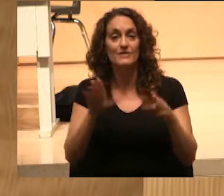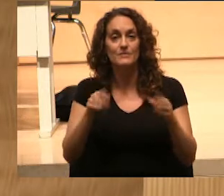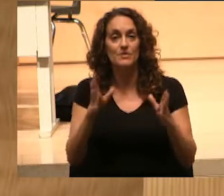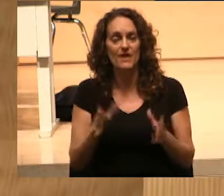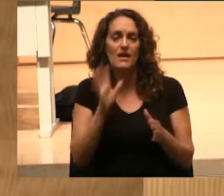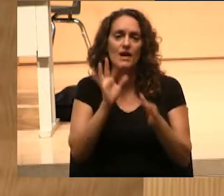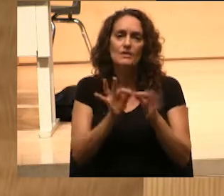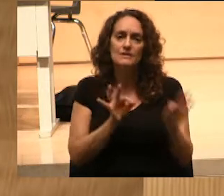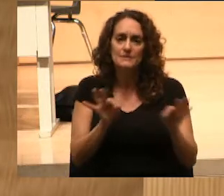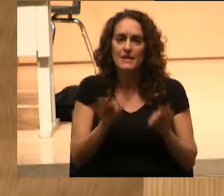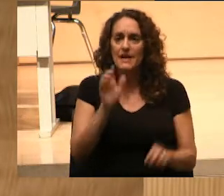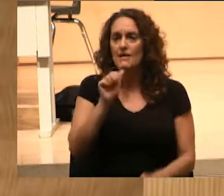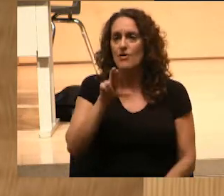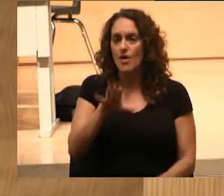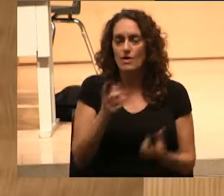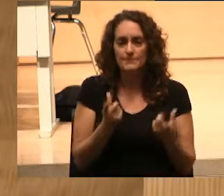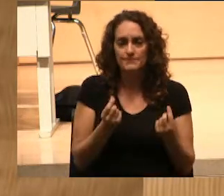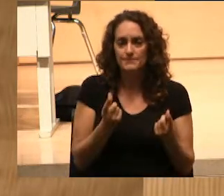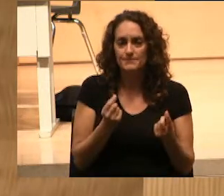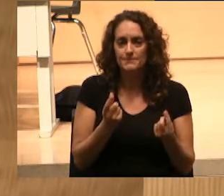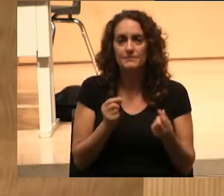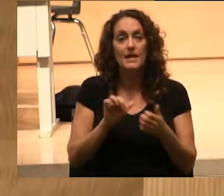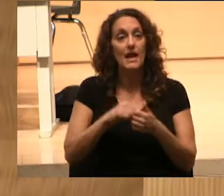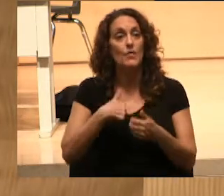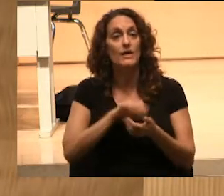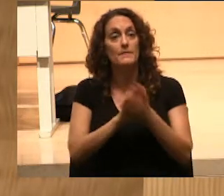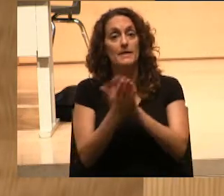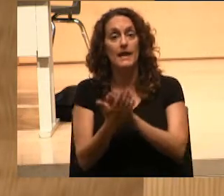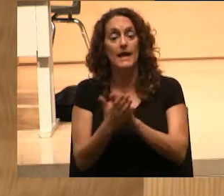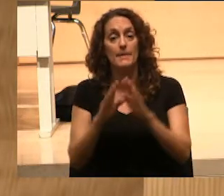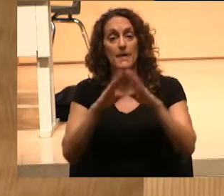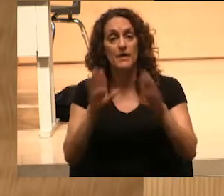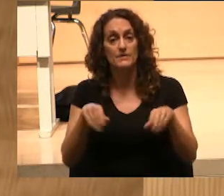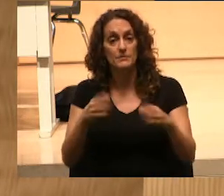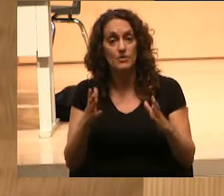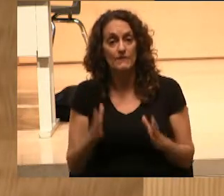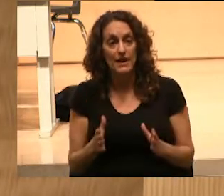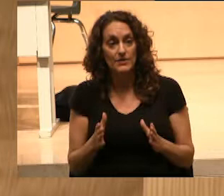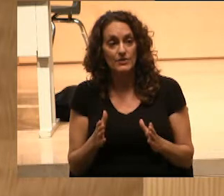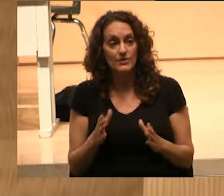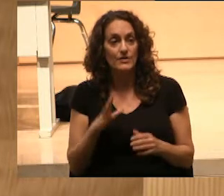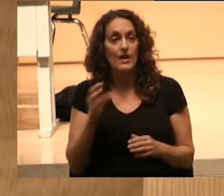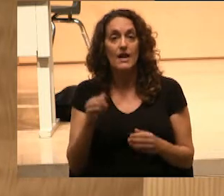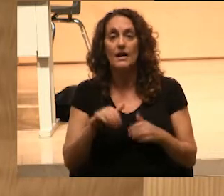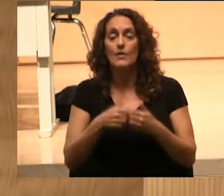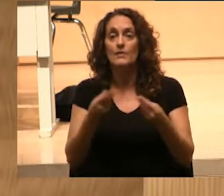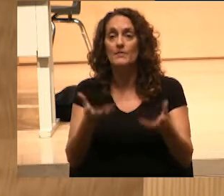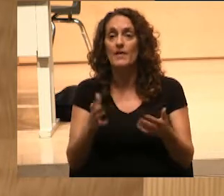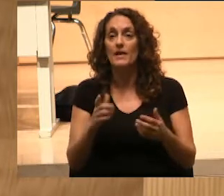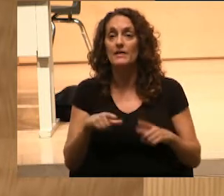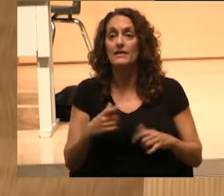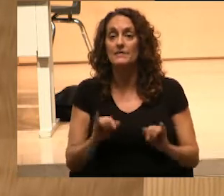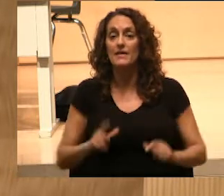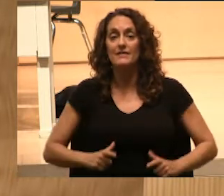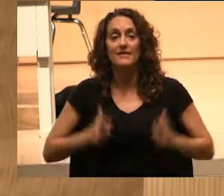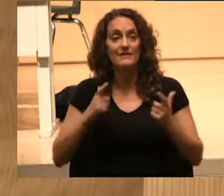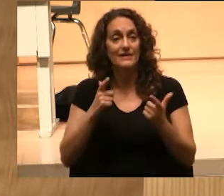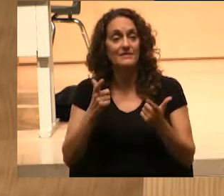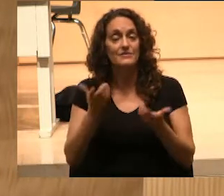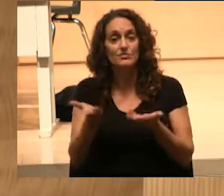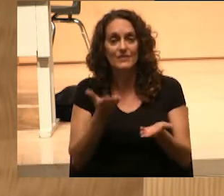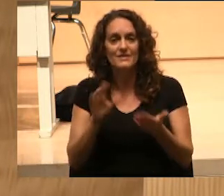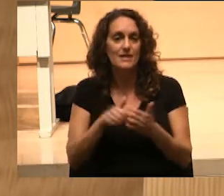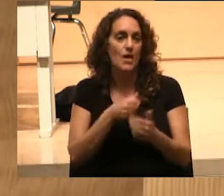ARC does, why the ARC became a housing provider, the philosophy behind supported living services, how it affects all aspects